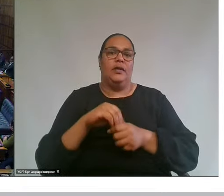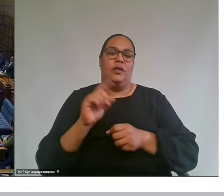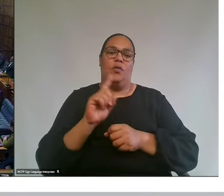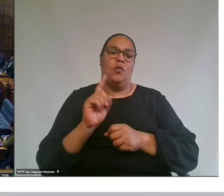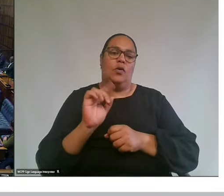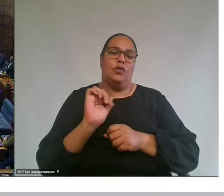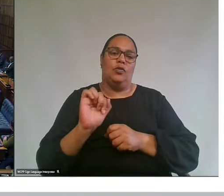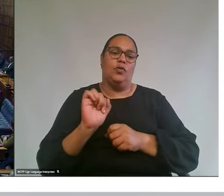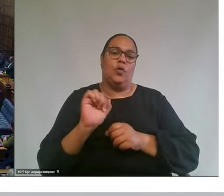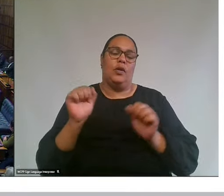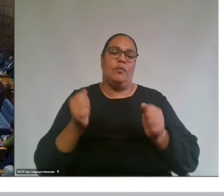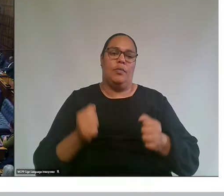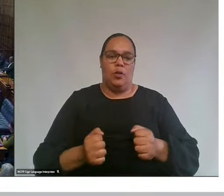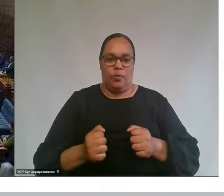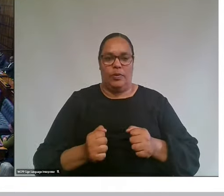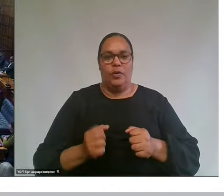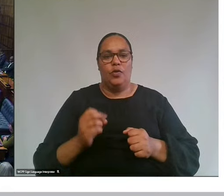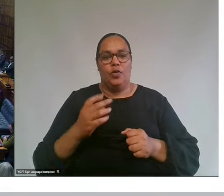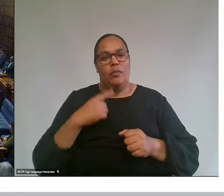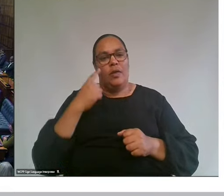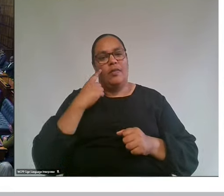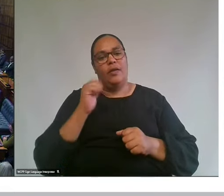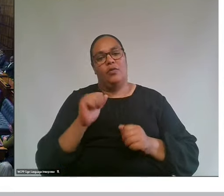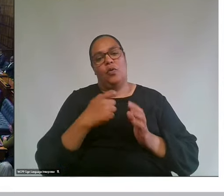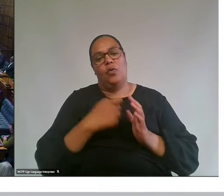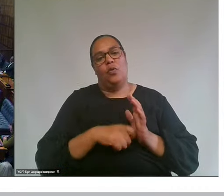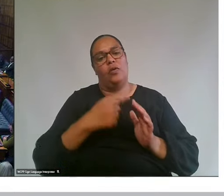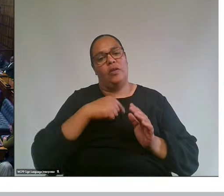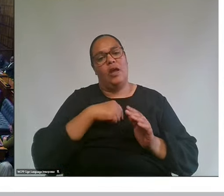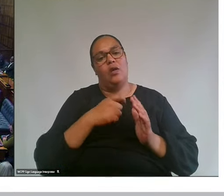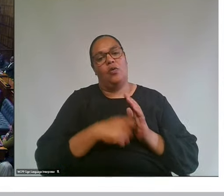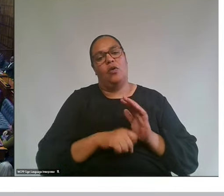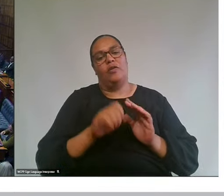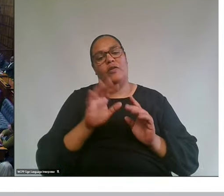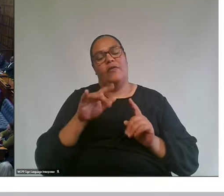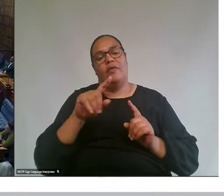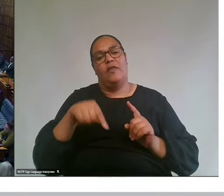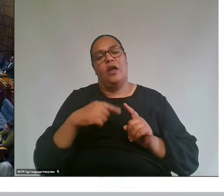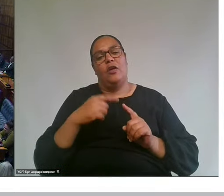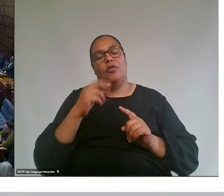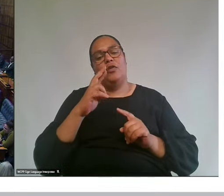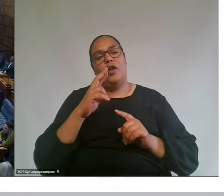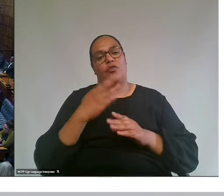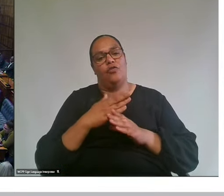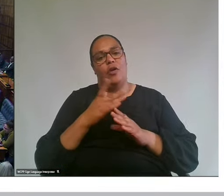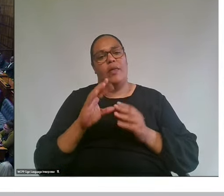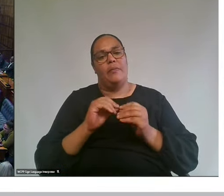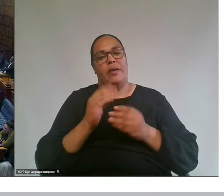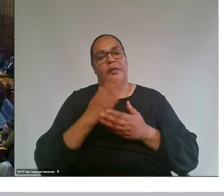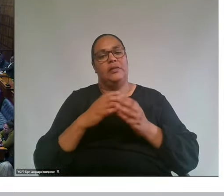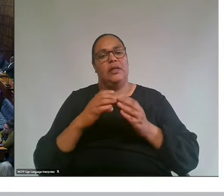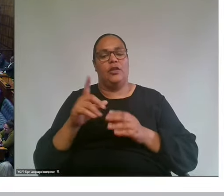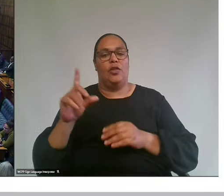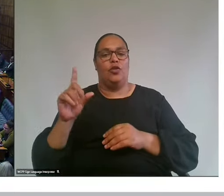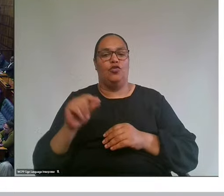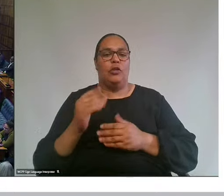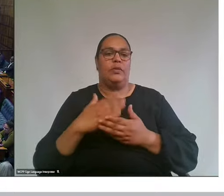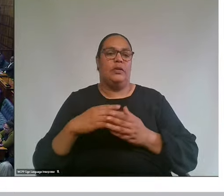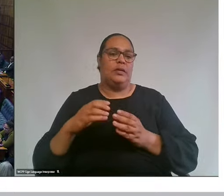uh um employment and I think at the cost our cost of 15,000 round a job makes this particular sector one of the cheapest